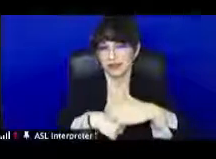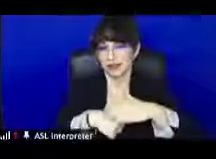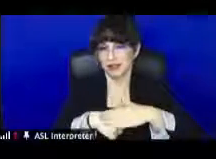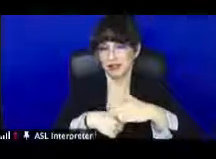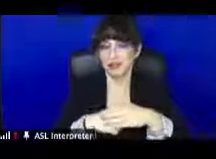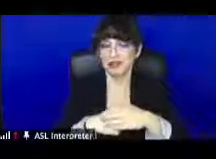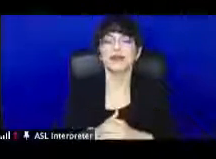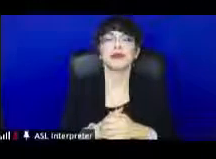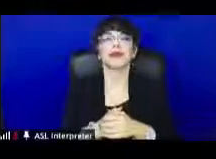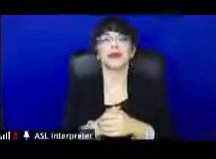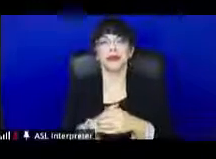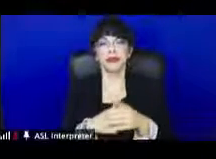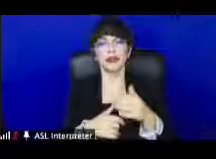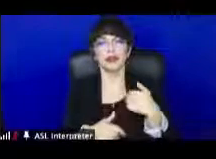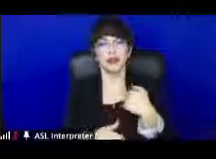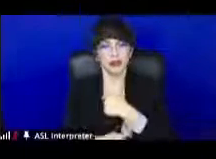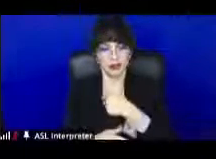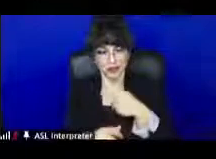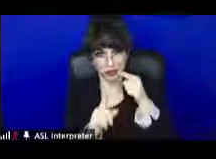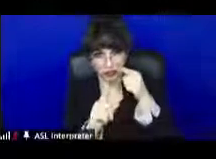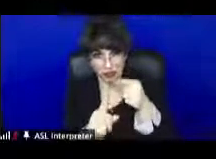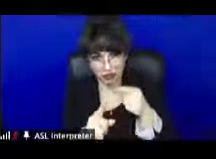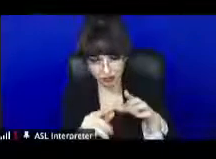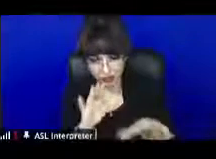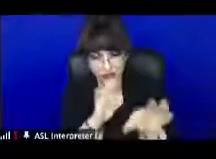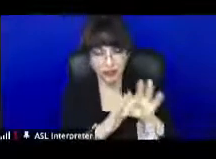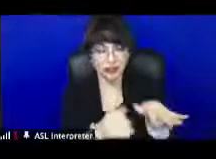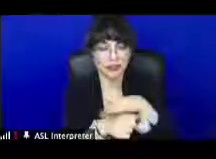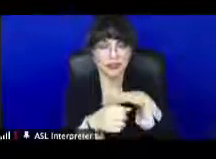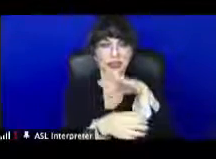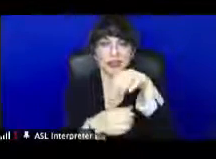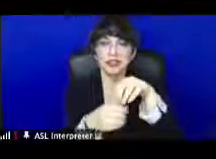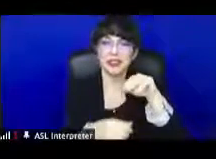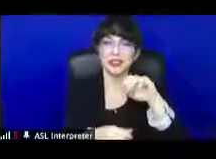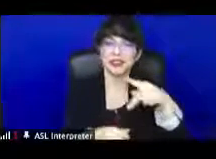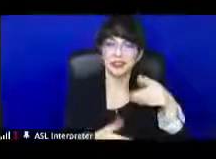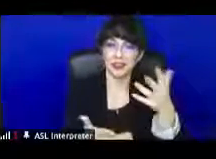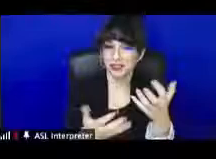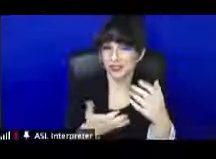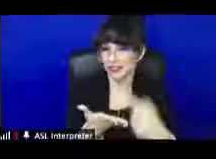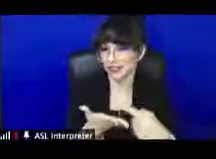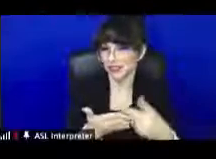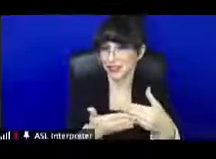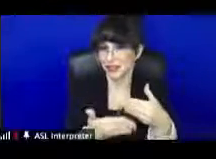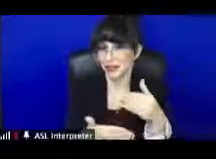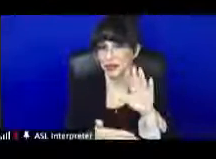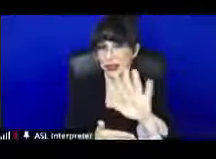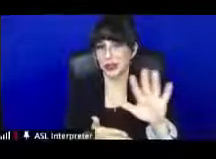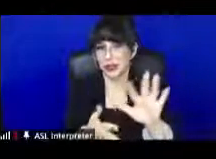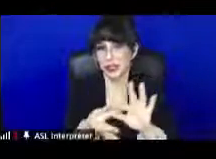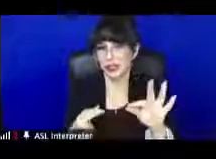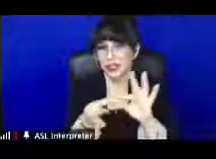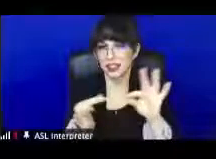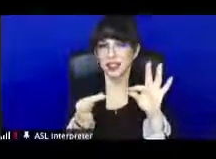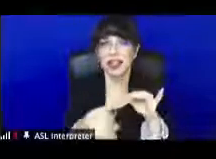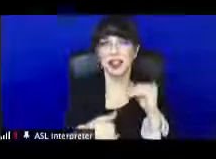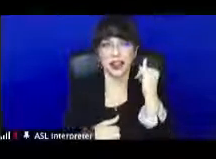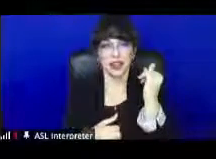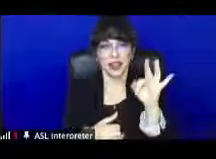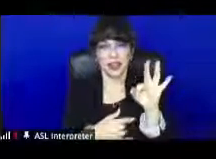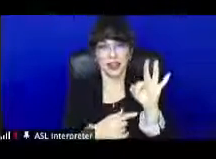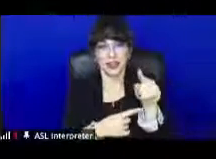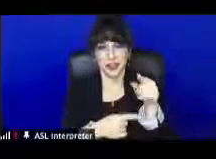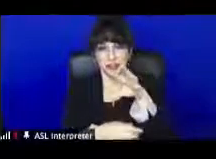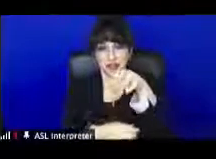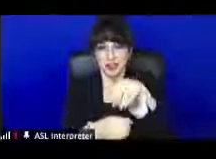the Commission's goal to find the area on the map you would like to discuss prior to your testimony. If you are within a